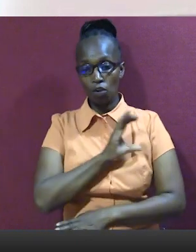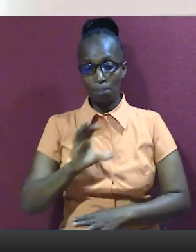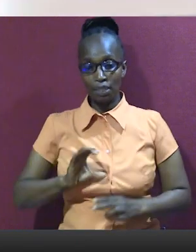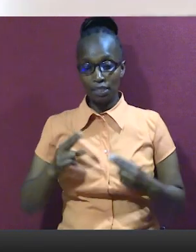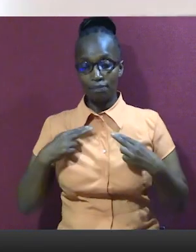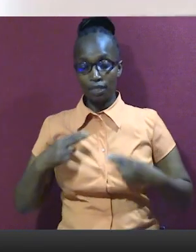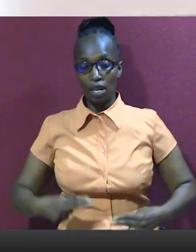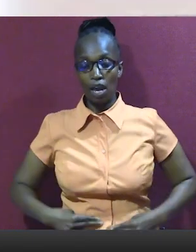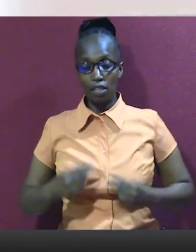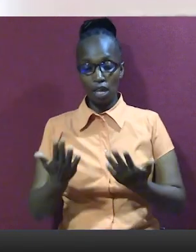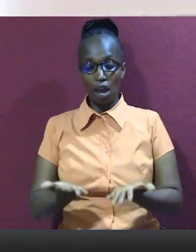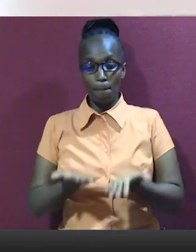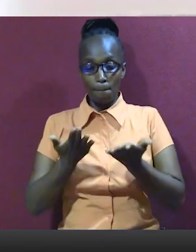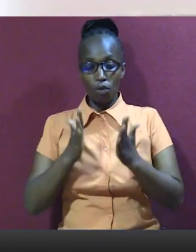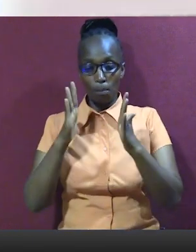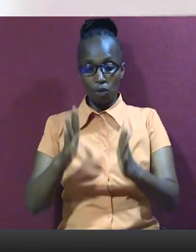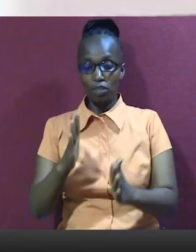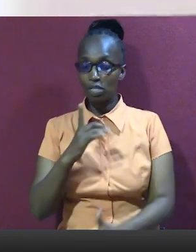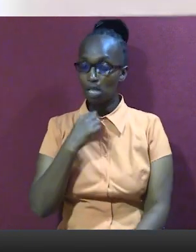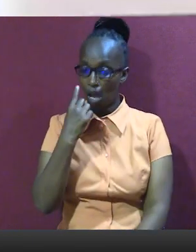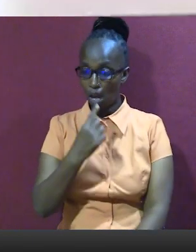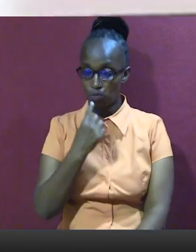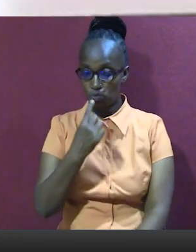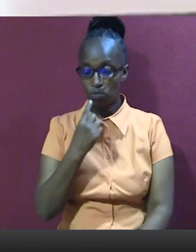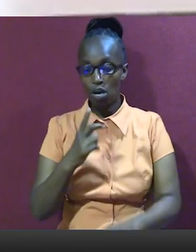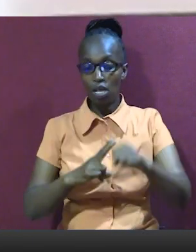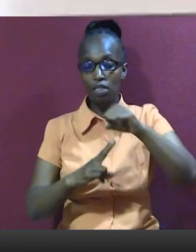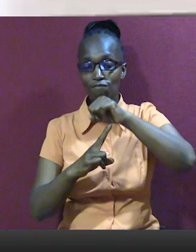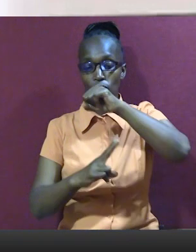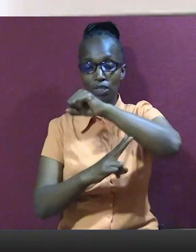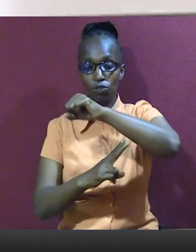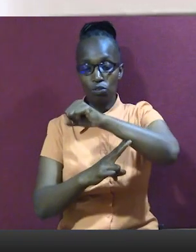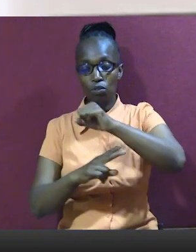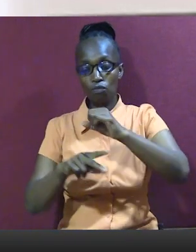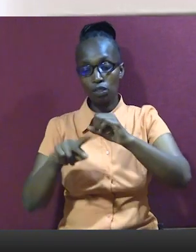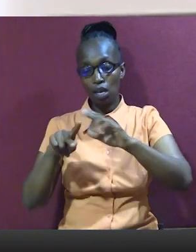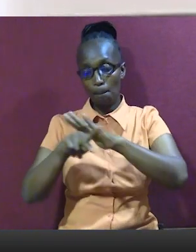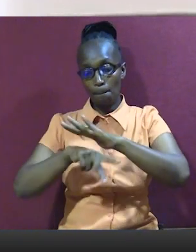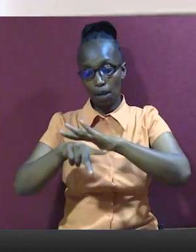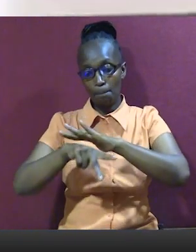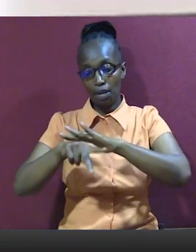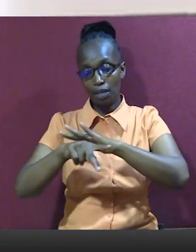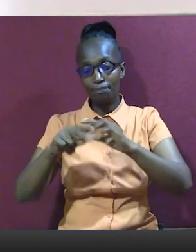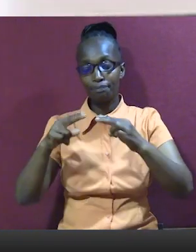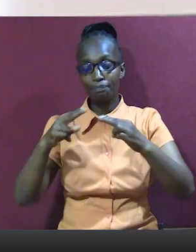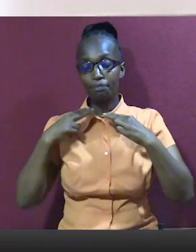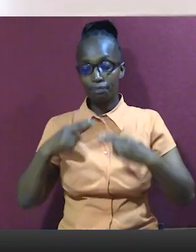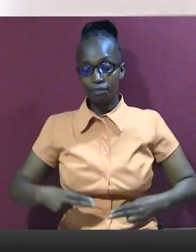Your Excellency, community health promoters are the backbone of primary health care.